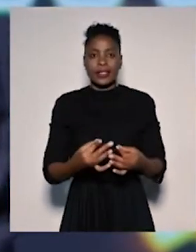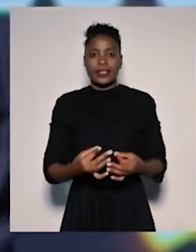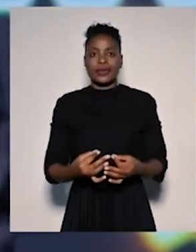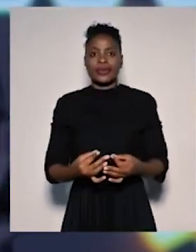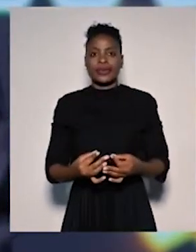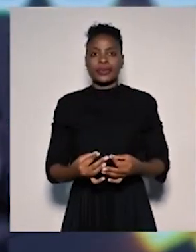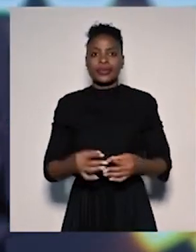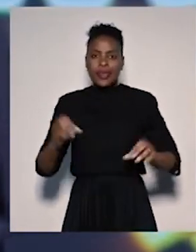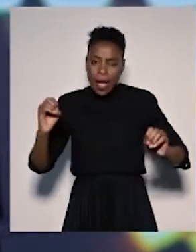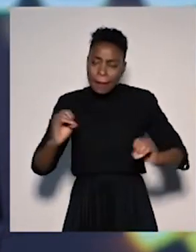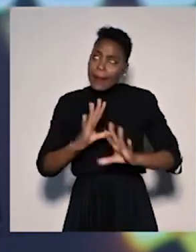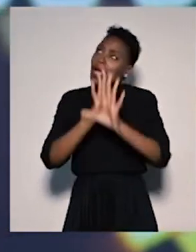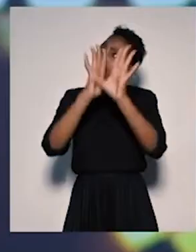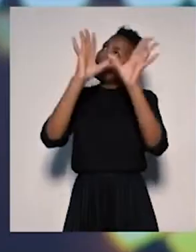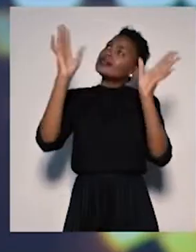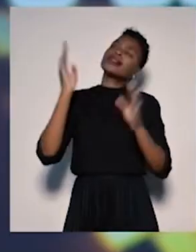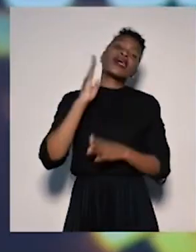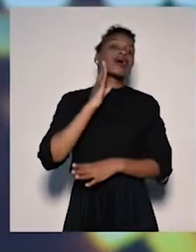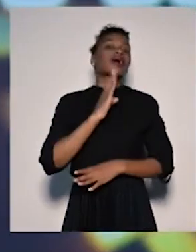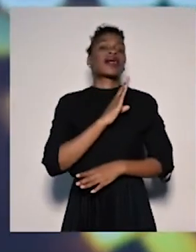Amazing Grace.